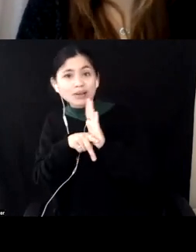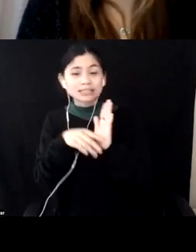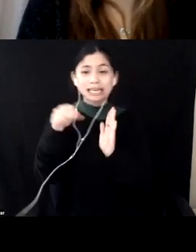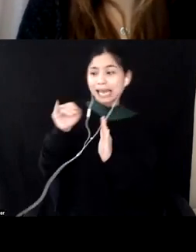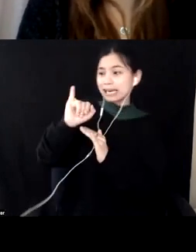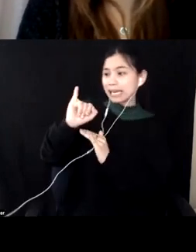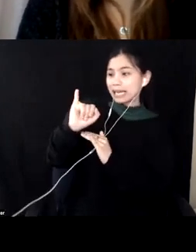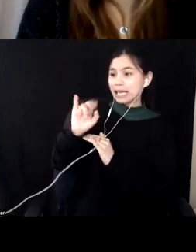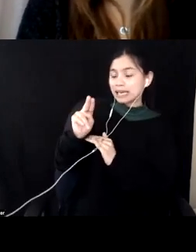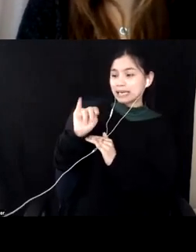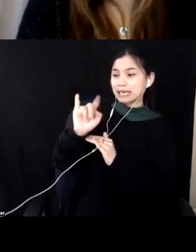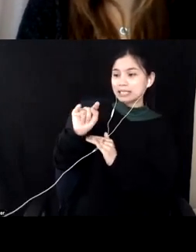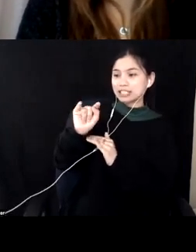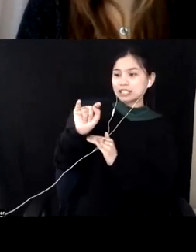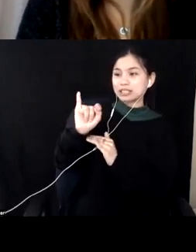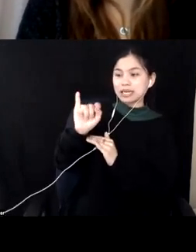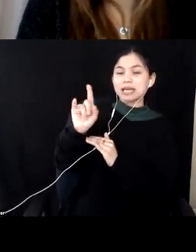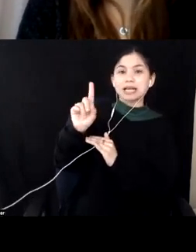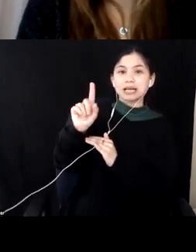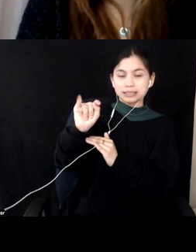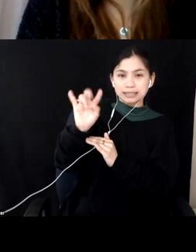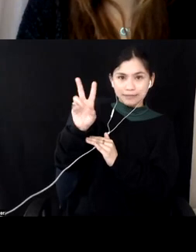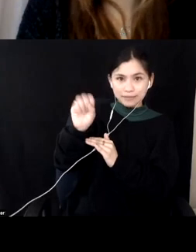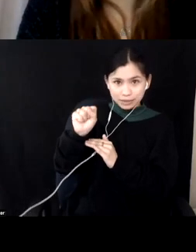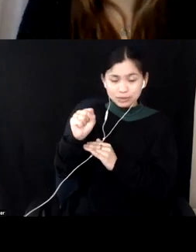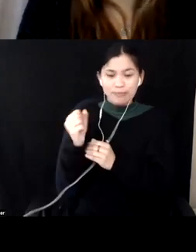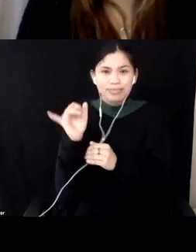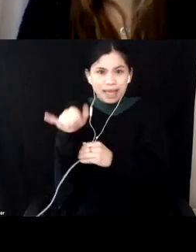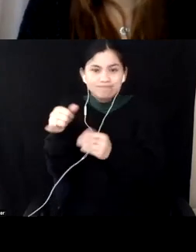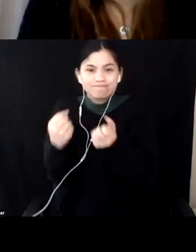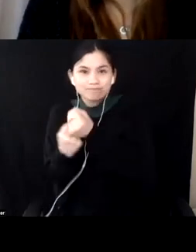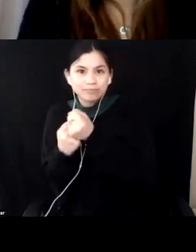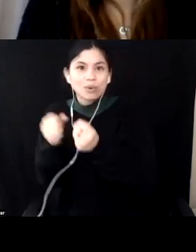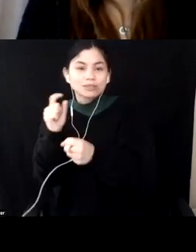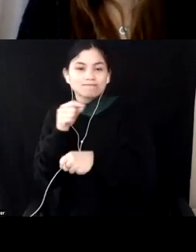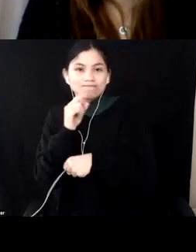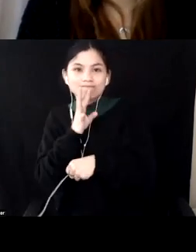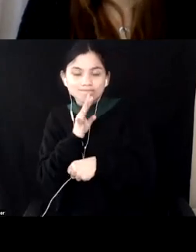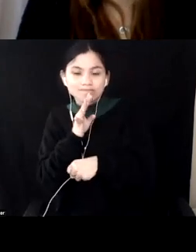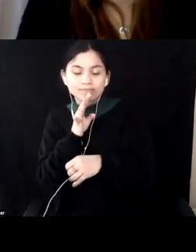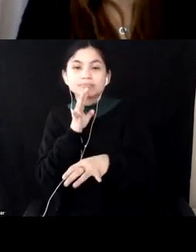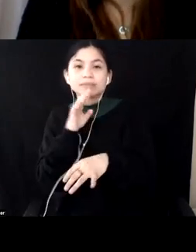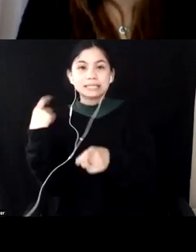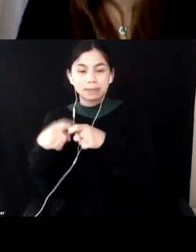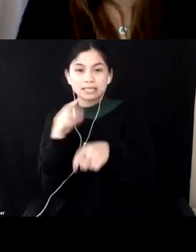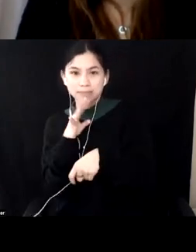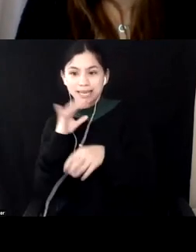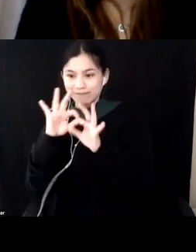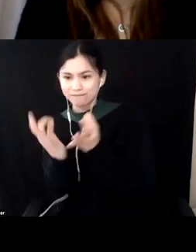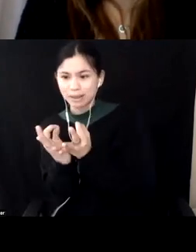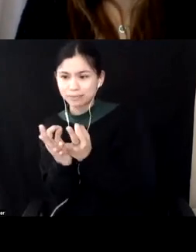that support Spanish speaking families being able to attend, or even if you can't, there's so